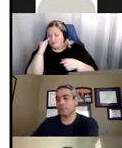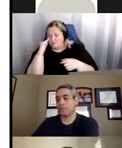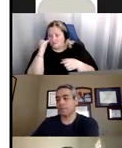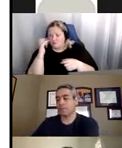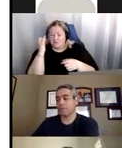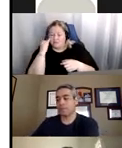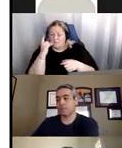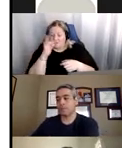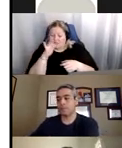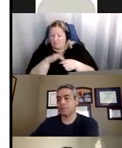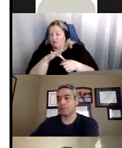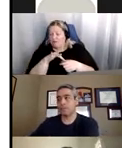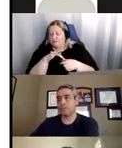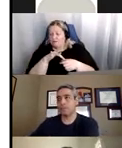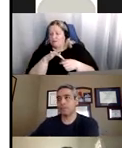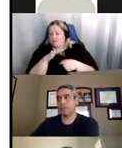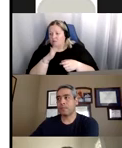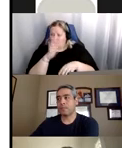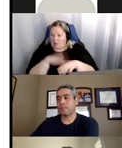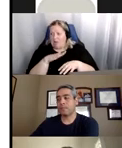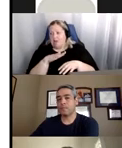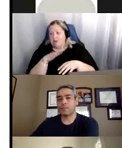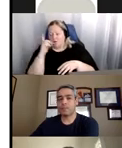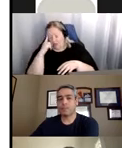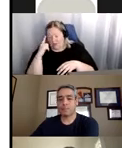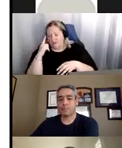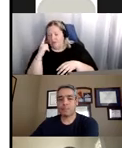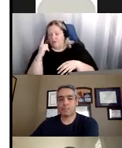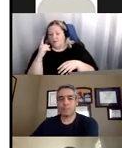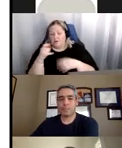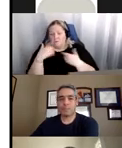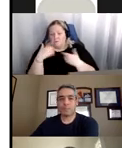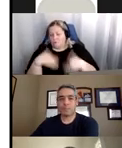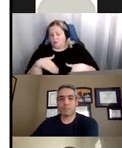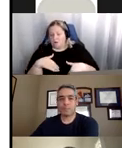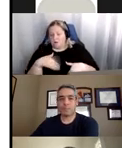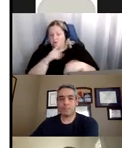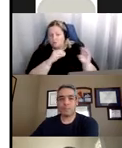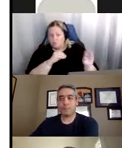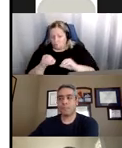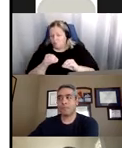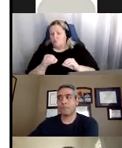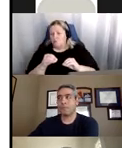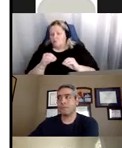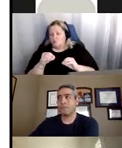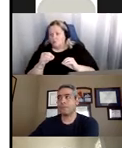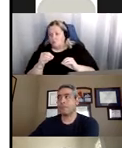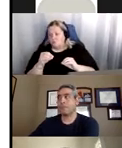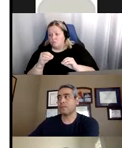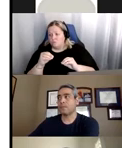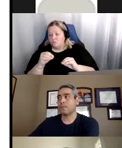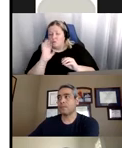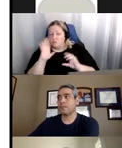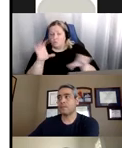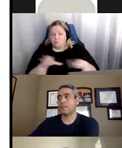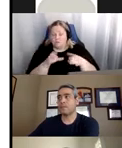this button, you can hit it with your hand or your head or any part of your body that you can move, that would